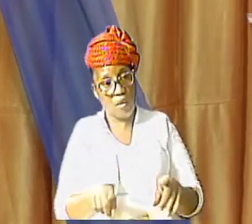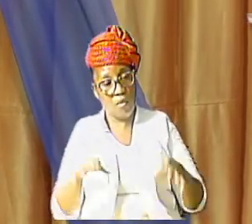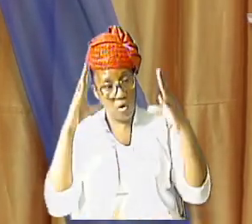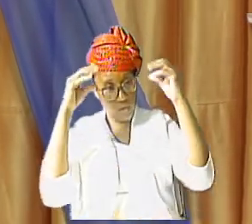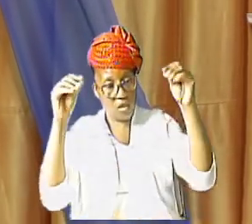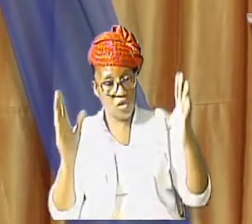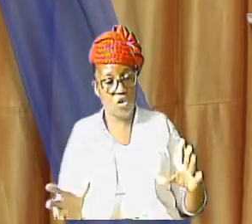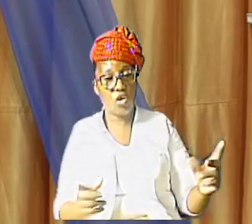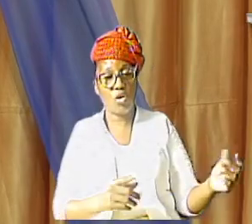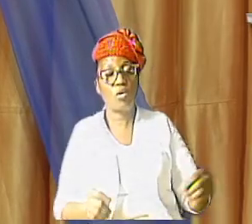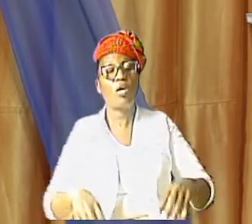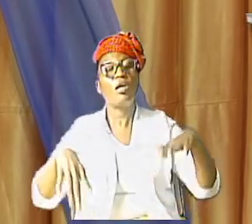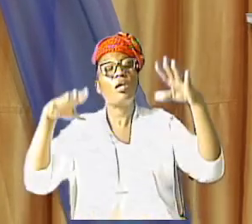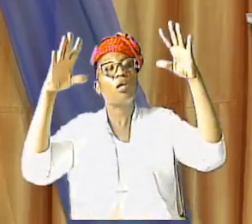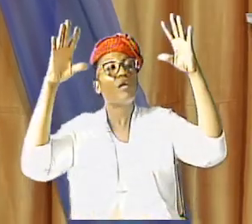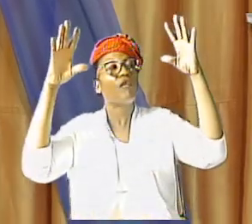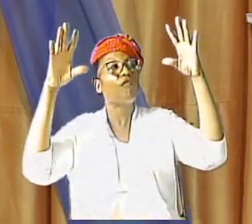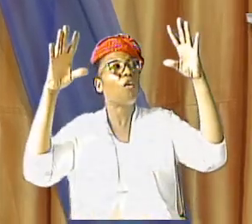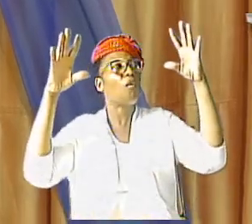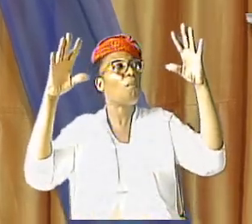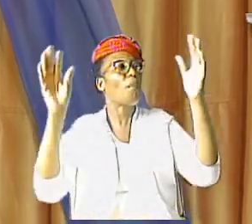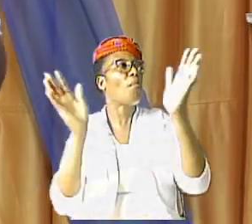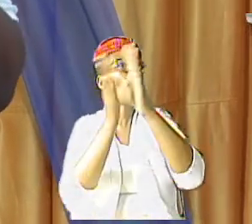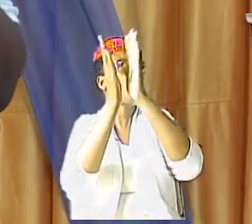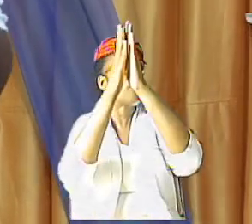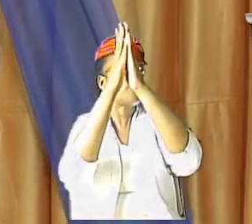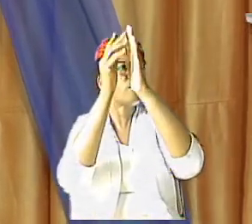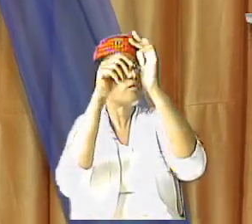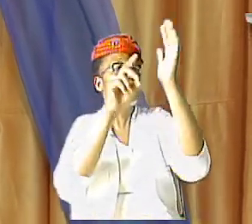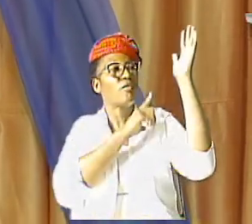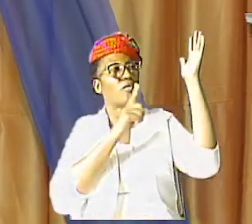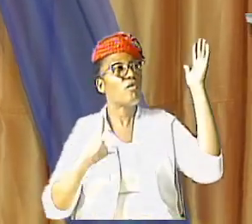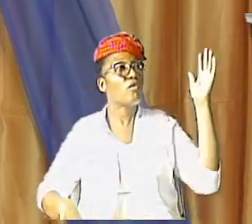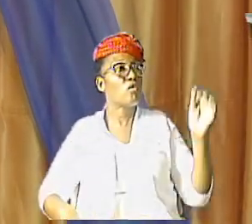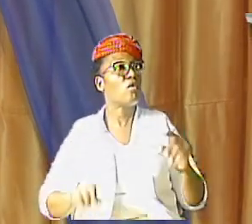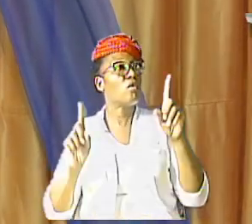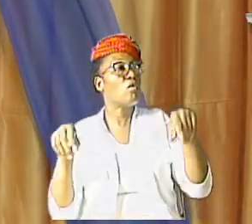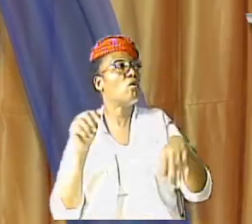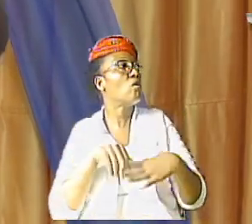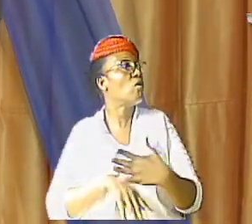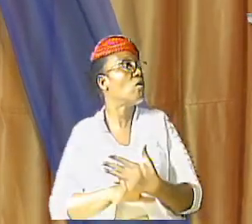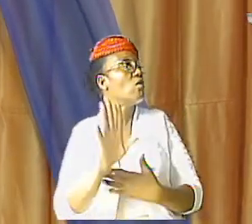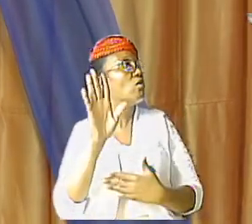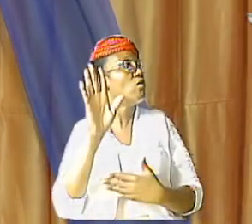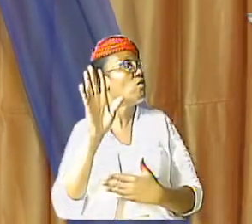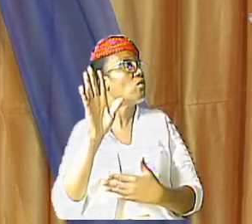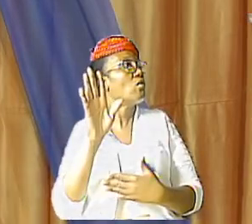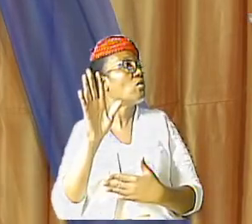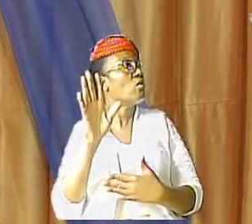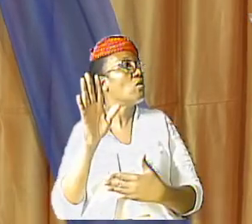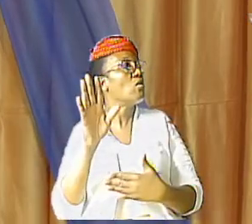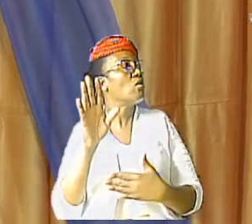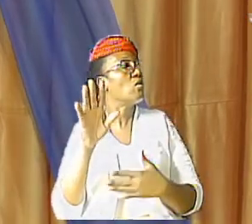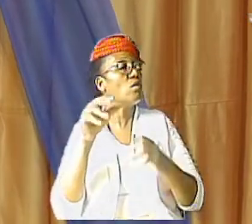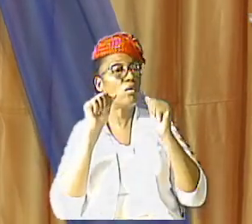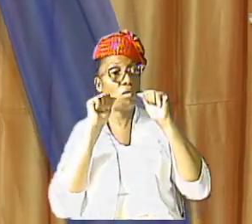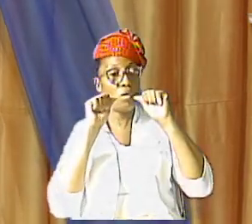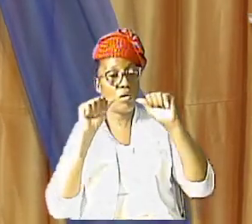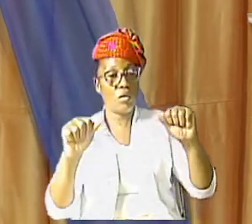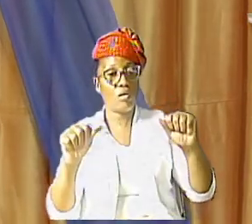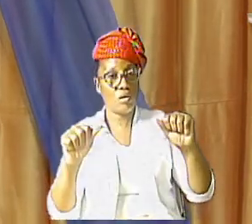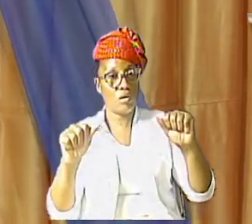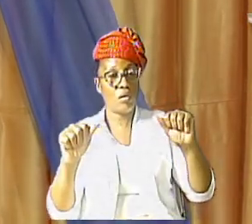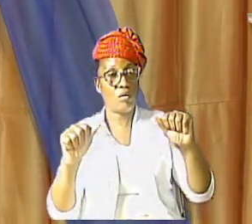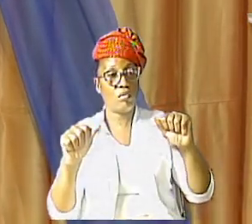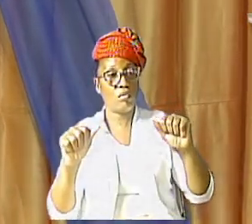up. Amen, amen. Praise the Lord. We're going into the announcement of anniversaries. So I'm